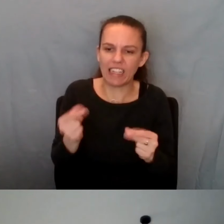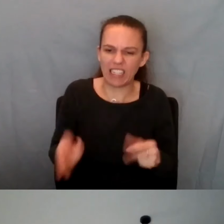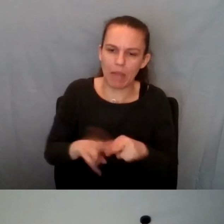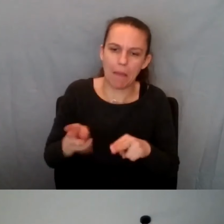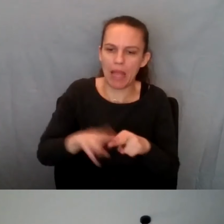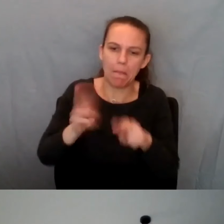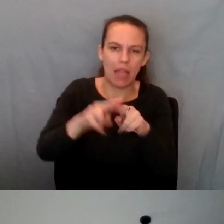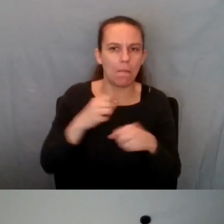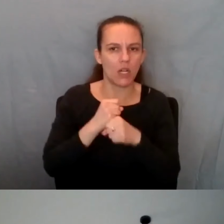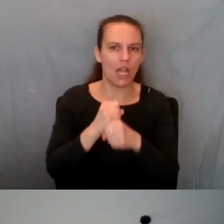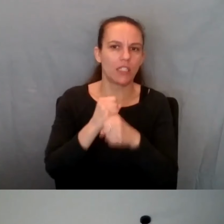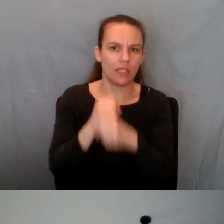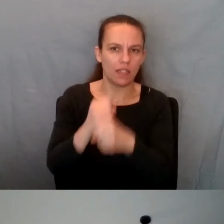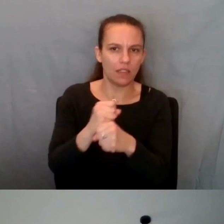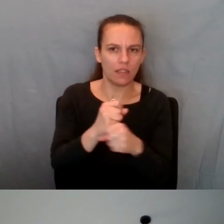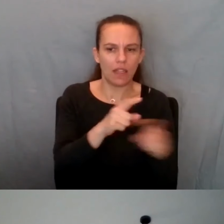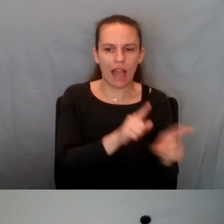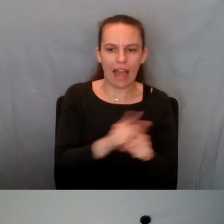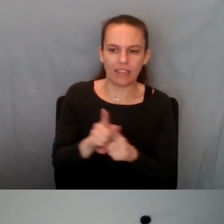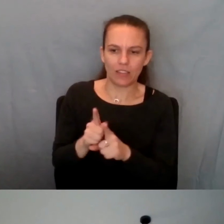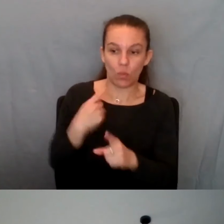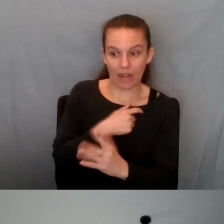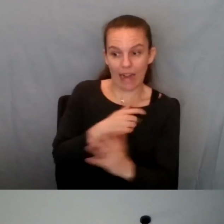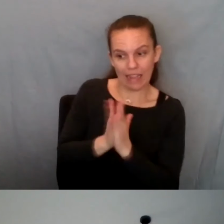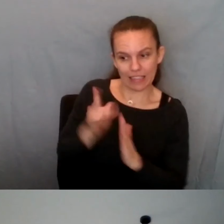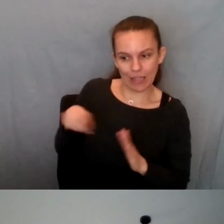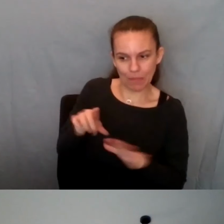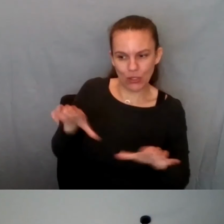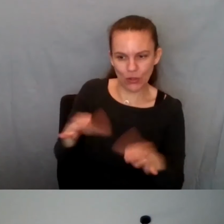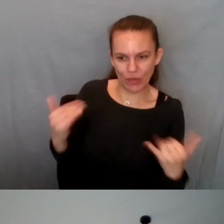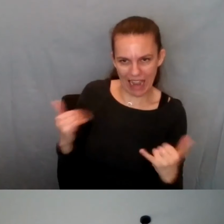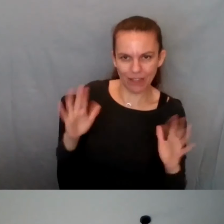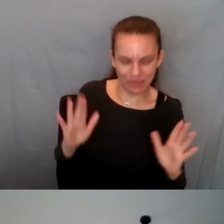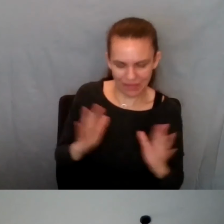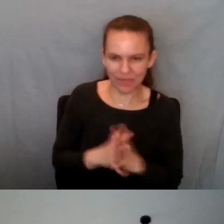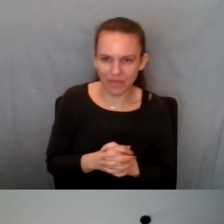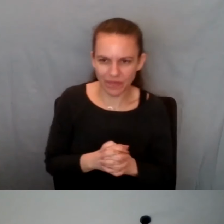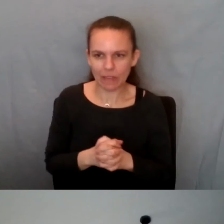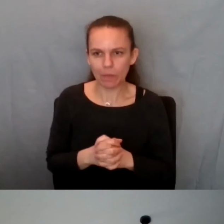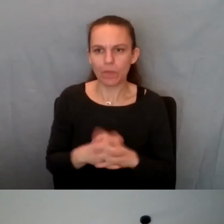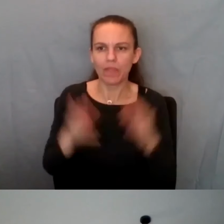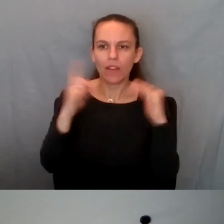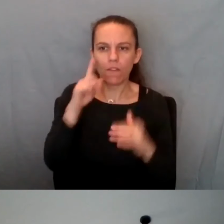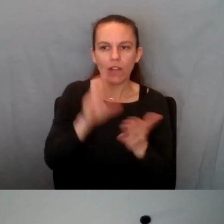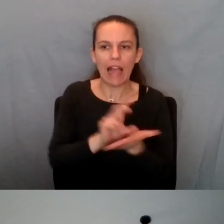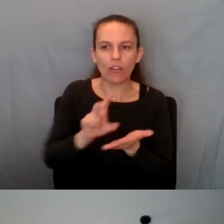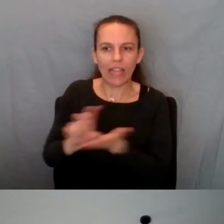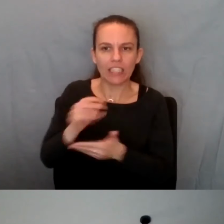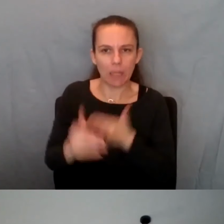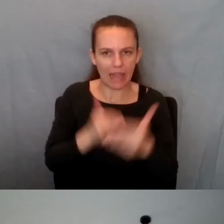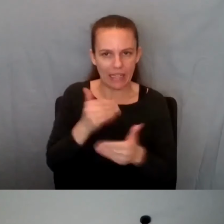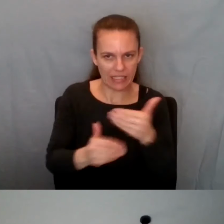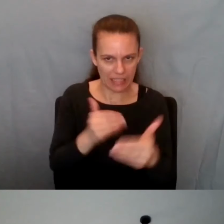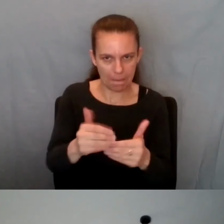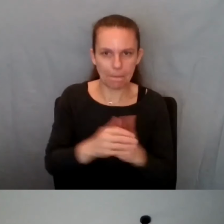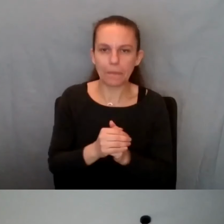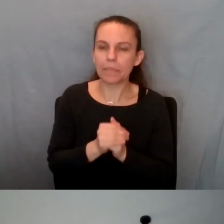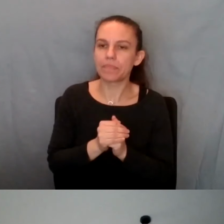production as they are requested to do right now. When it comes to the allocation mechanism, so